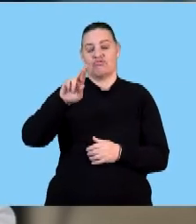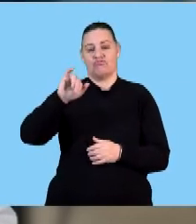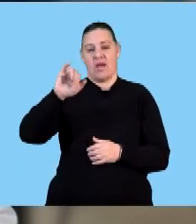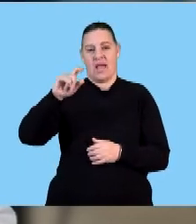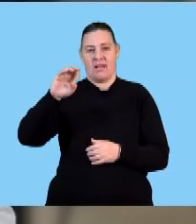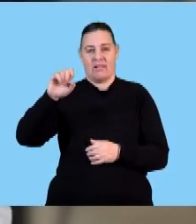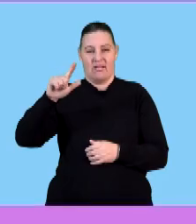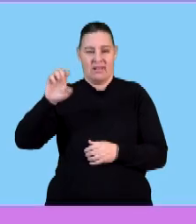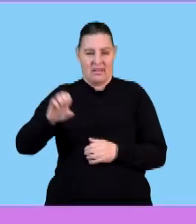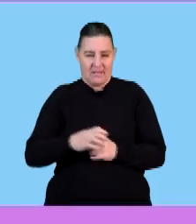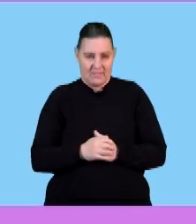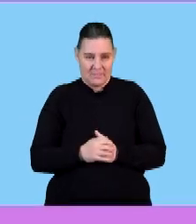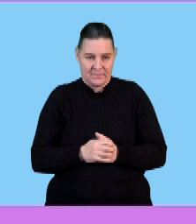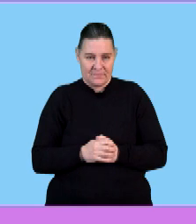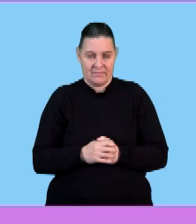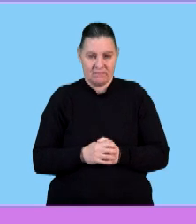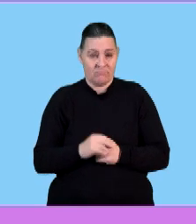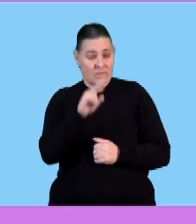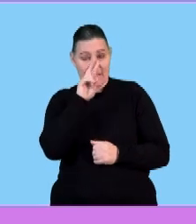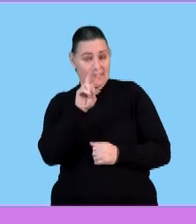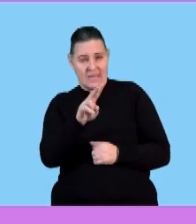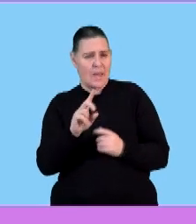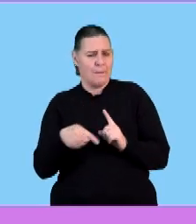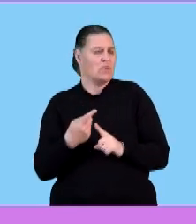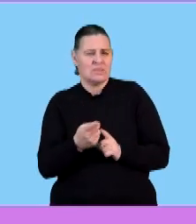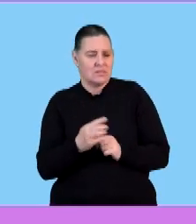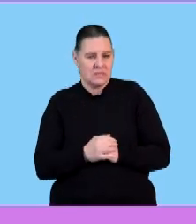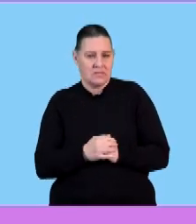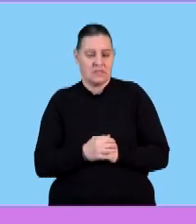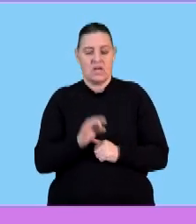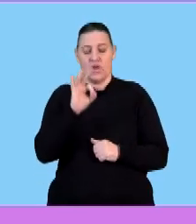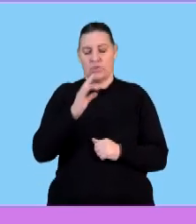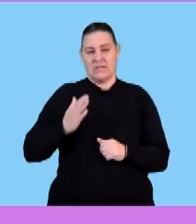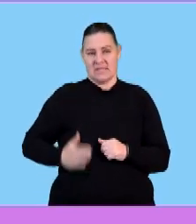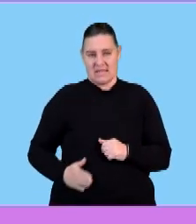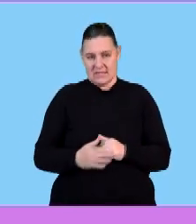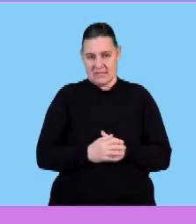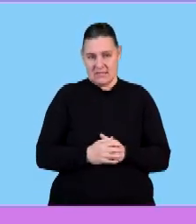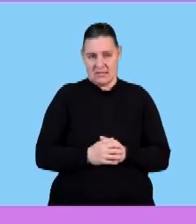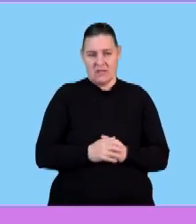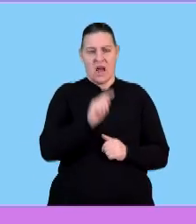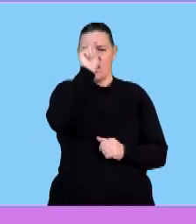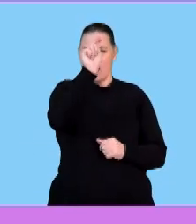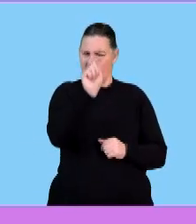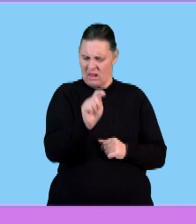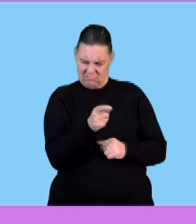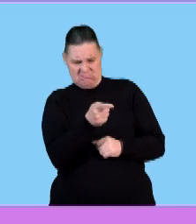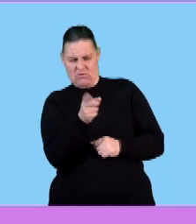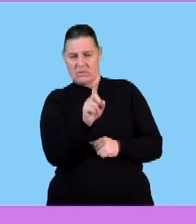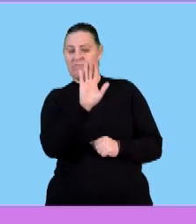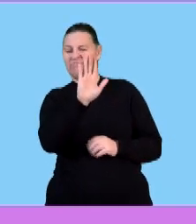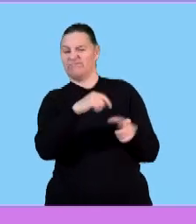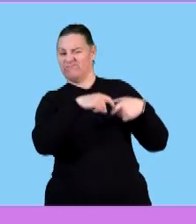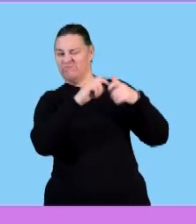shape, triangles. Let's see what triangles are all about. Three-sided figures. We'll get to that dotted line